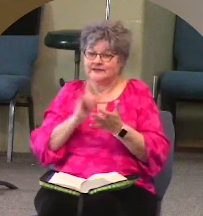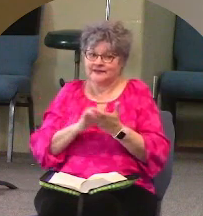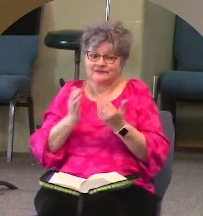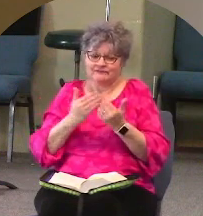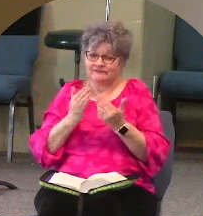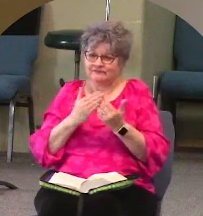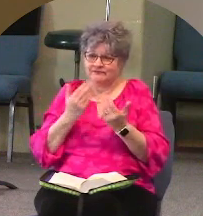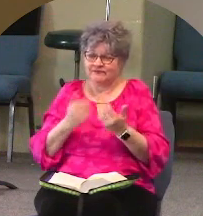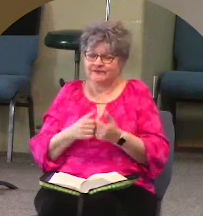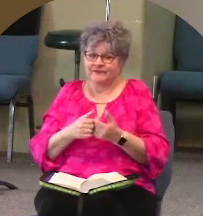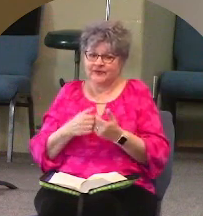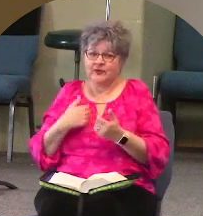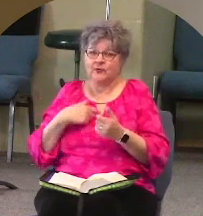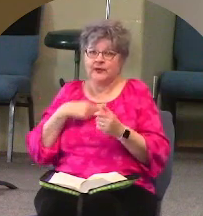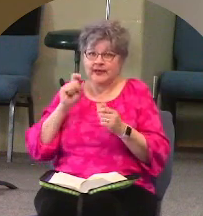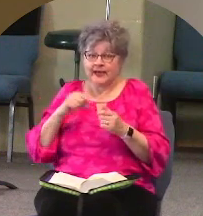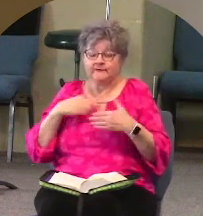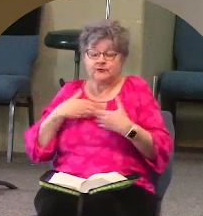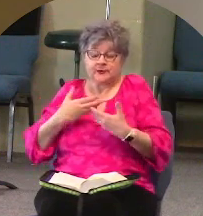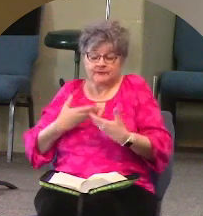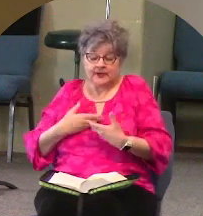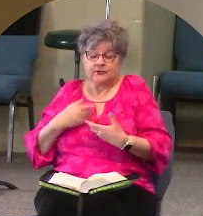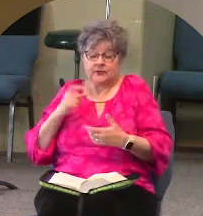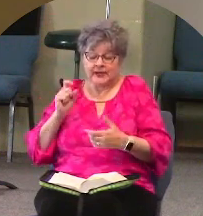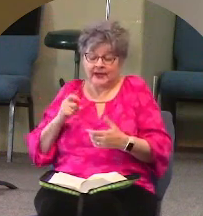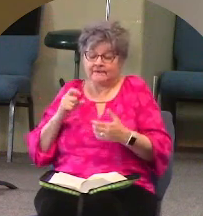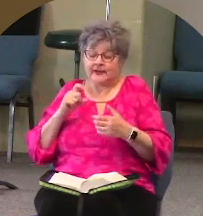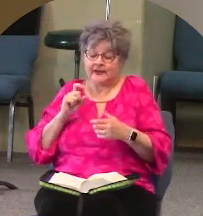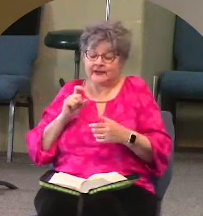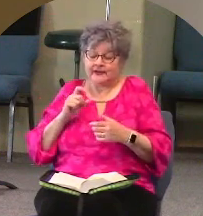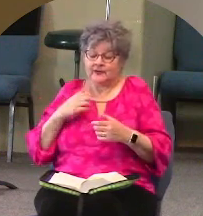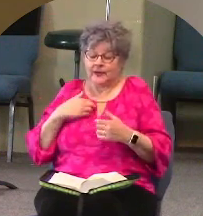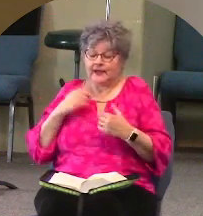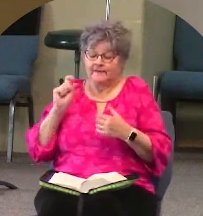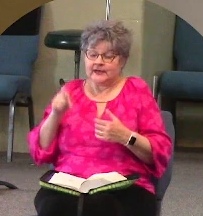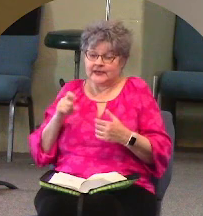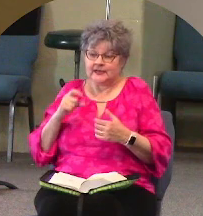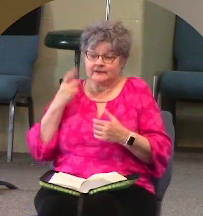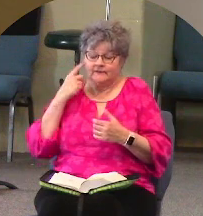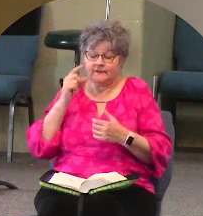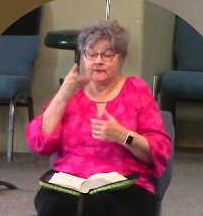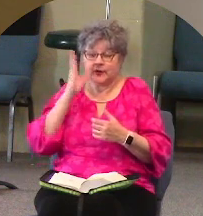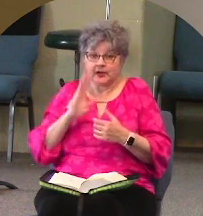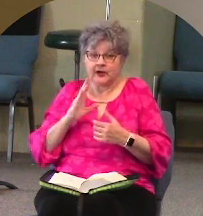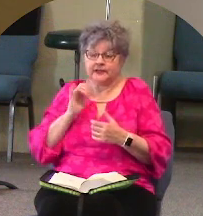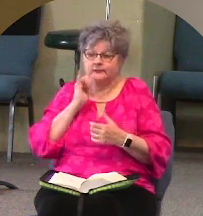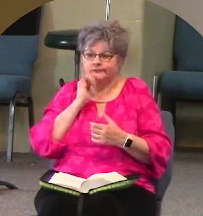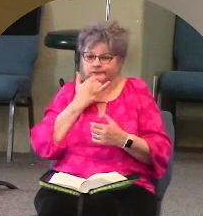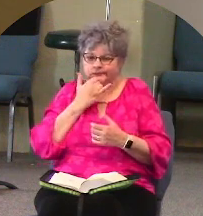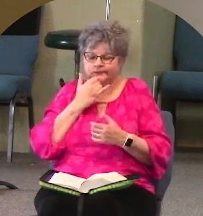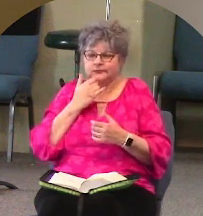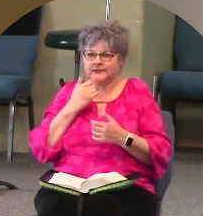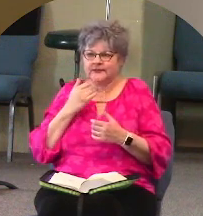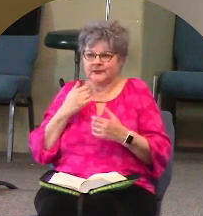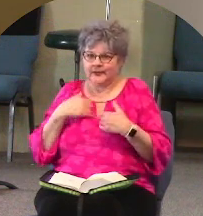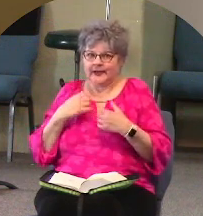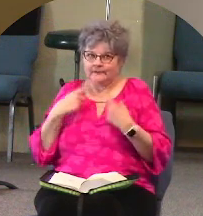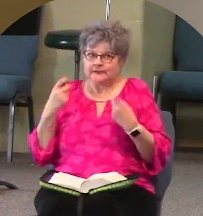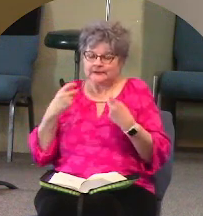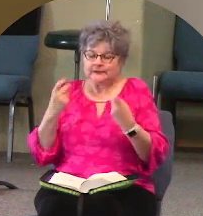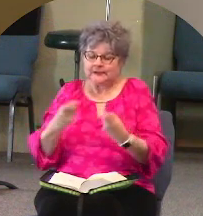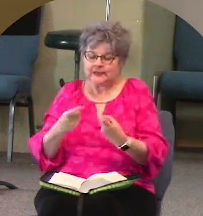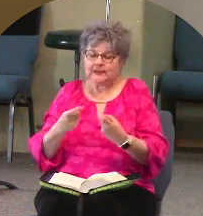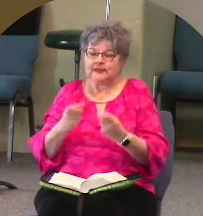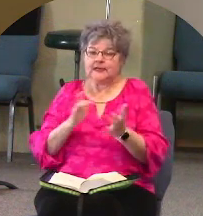simple. That we have to admit that we have a need for God. We have to admit that we're flawed, we're sinful. That